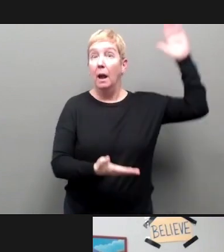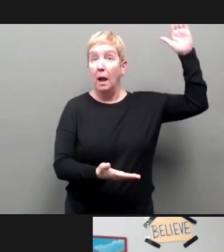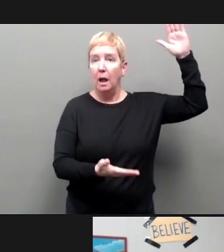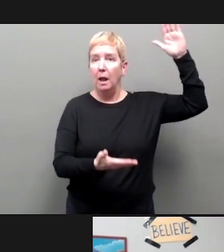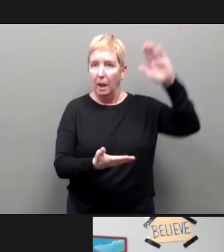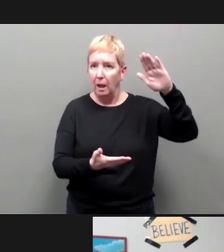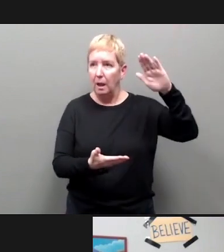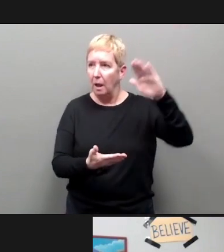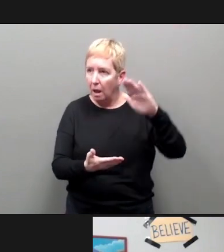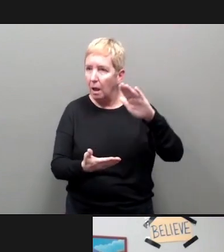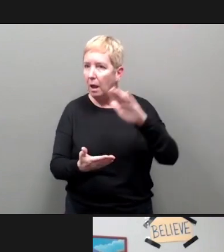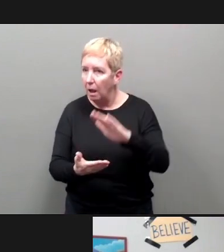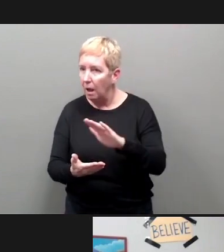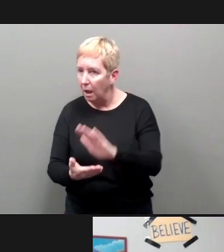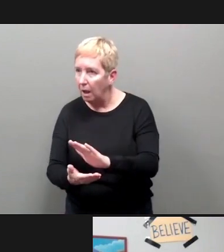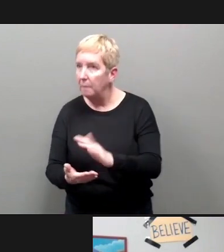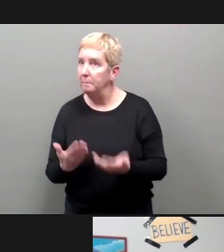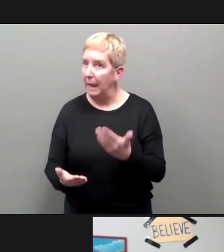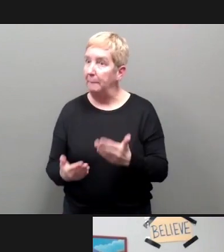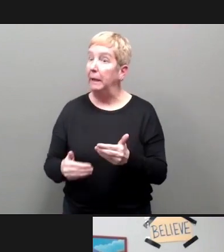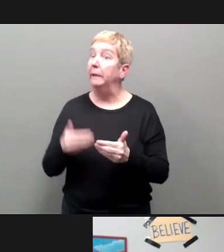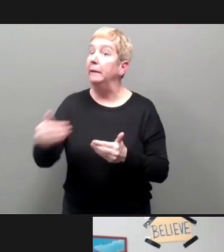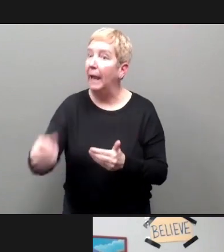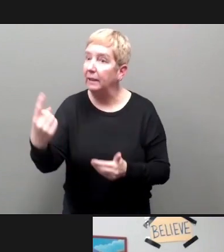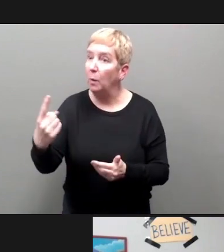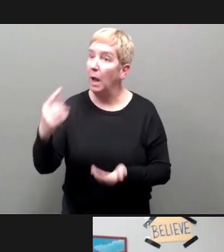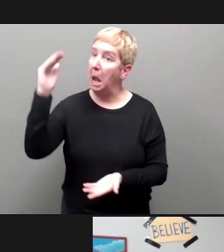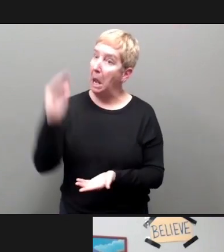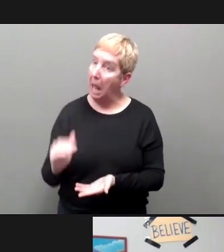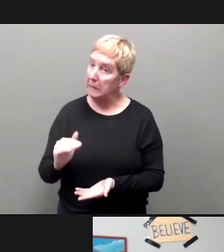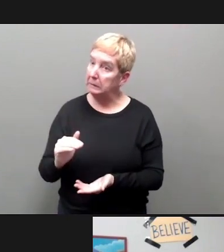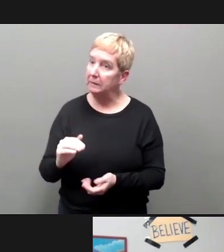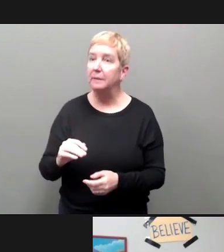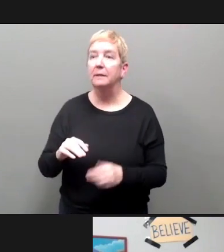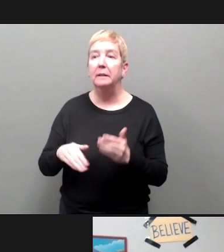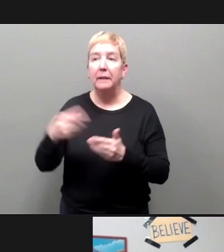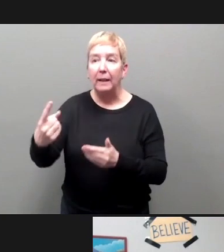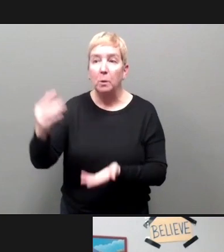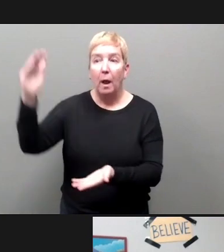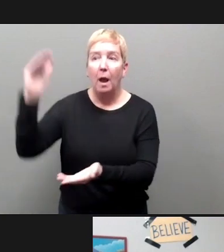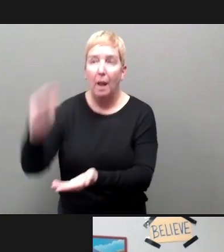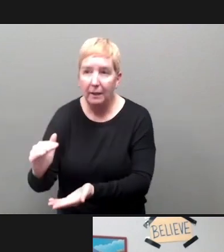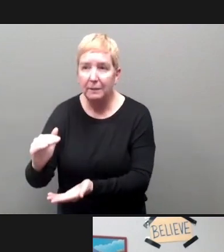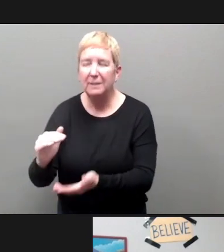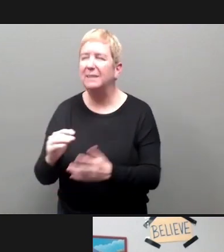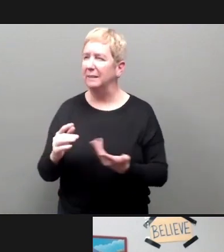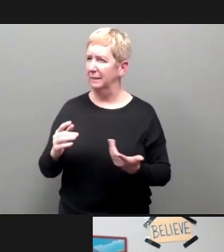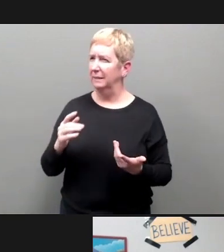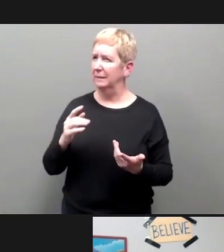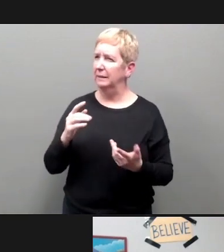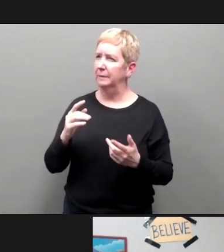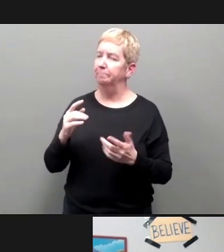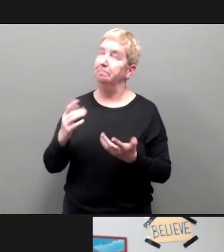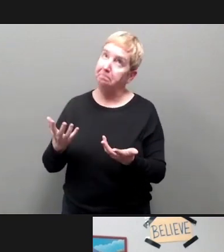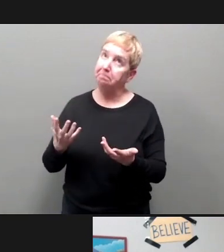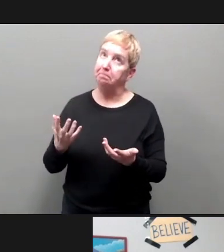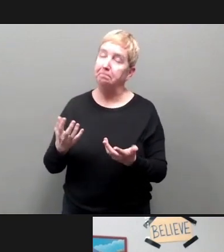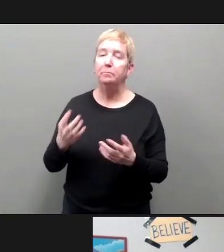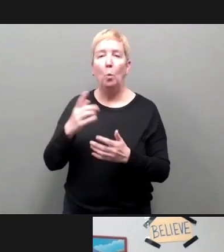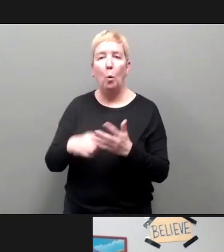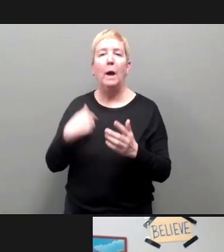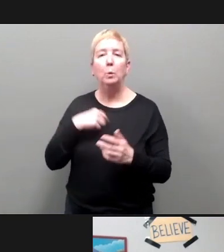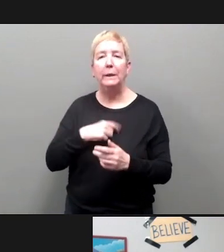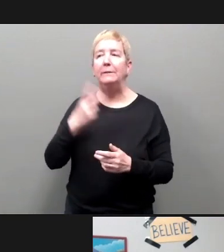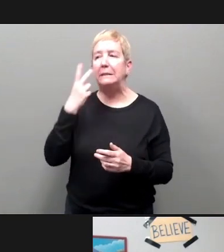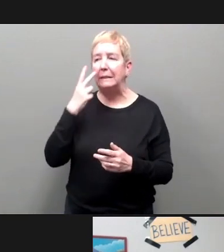variant of COVID, and then the even milder one after that. Very similar to what we've seen with